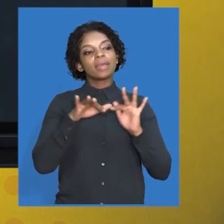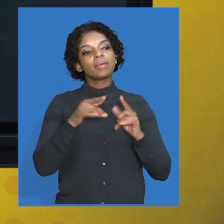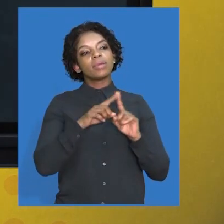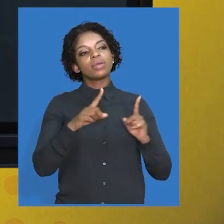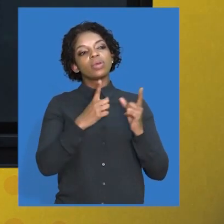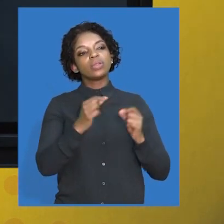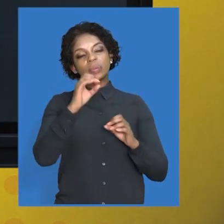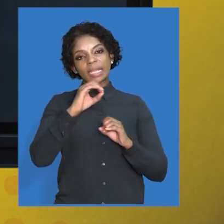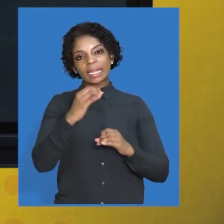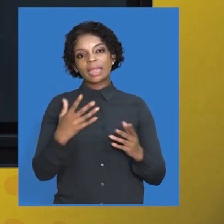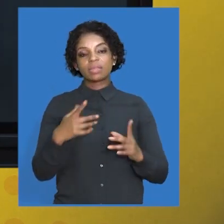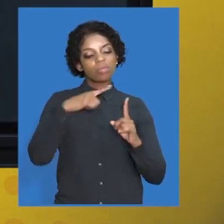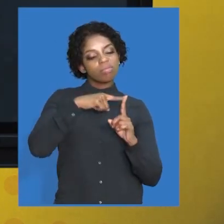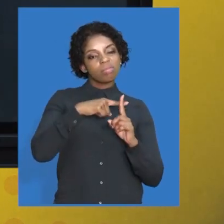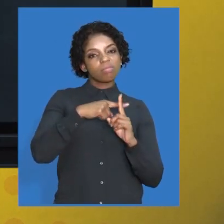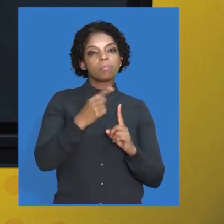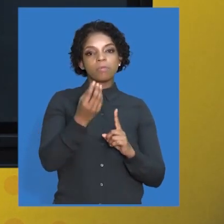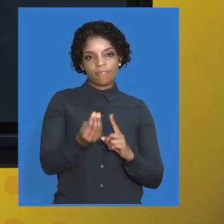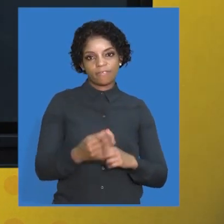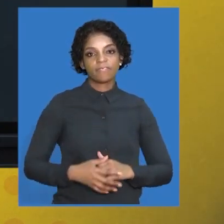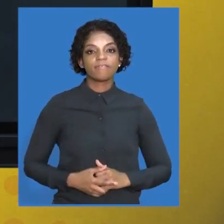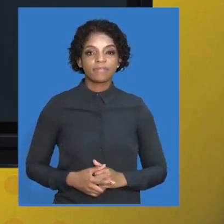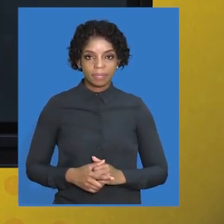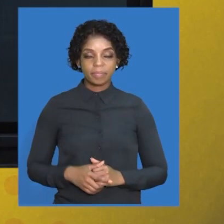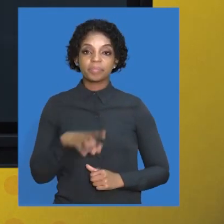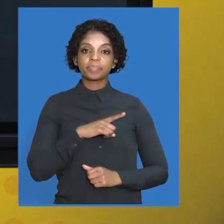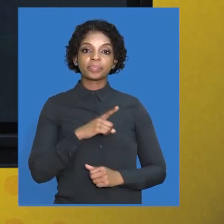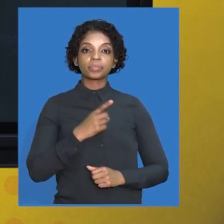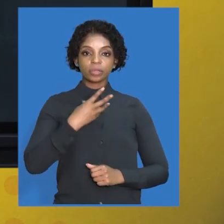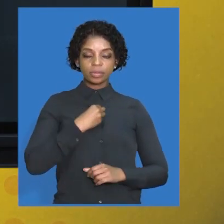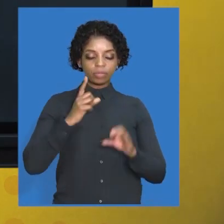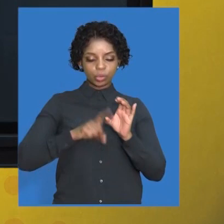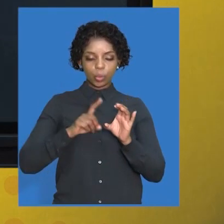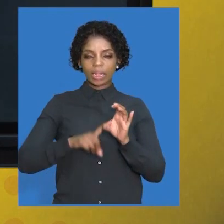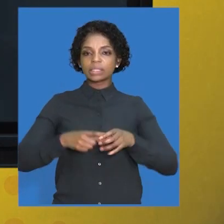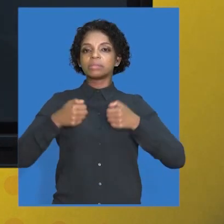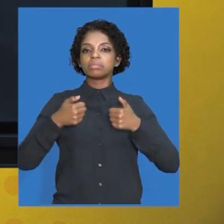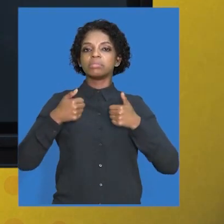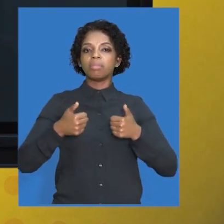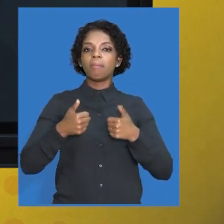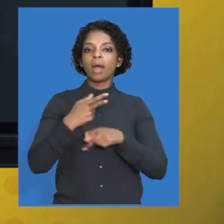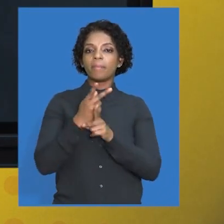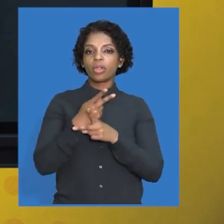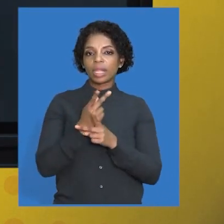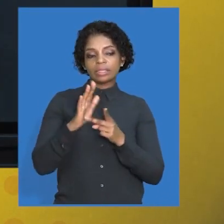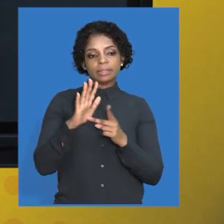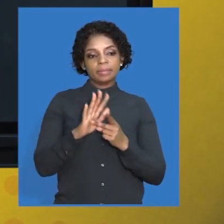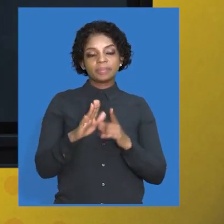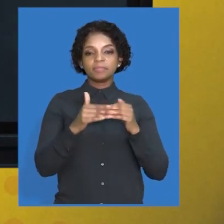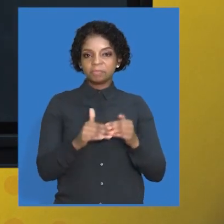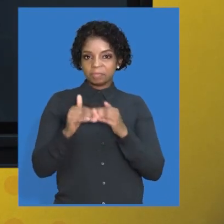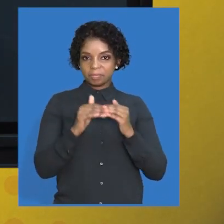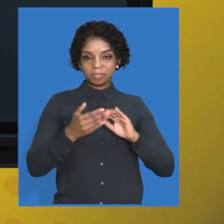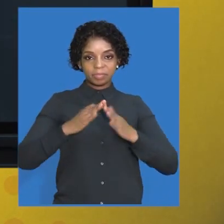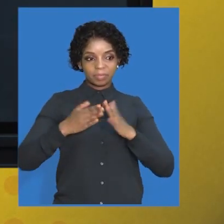that competitive advantage. We offer quality products and we look after the community, and people will be like, well, I'm going to